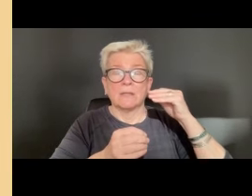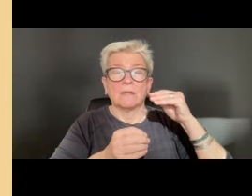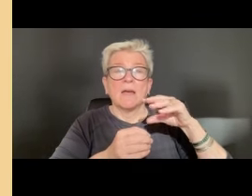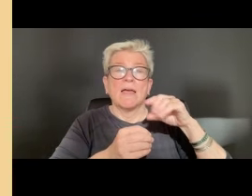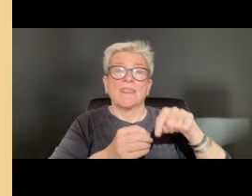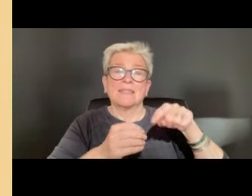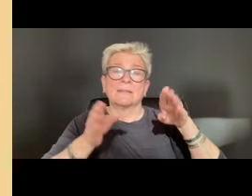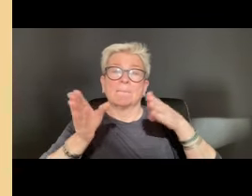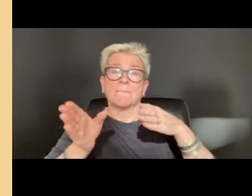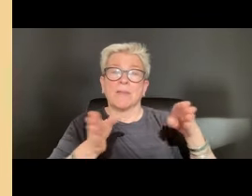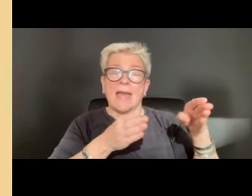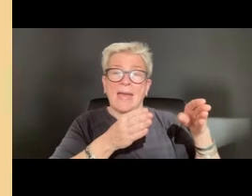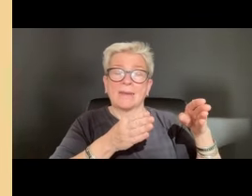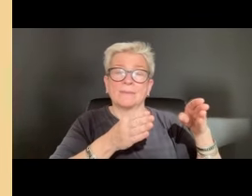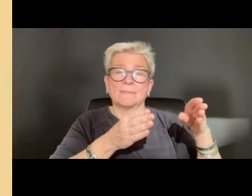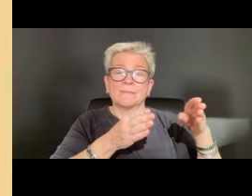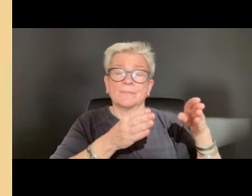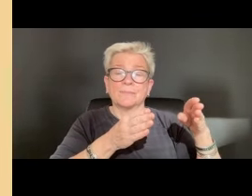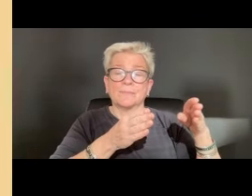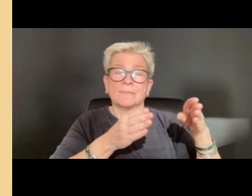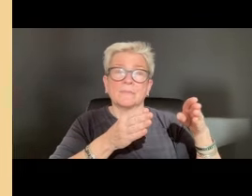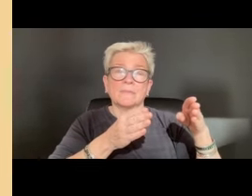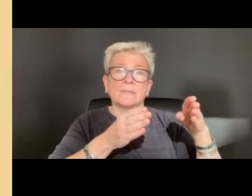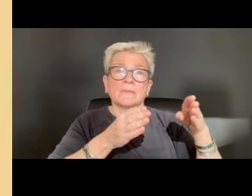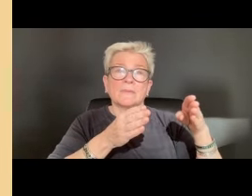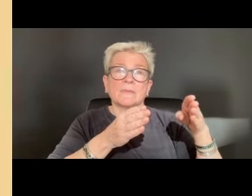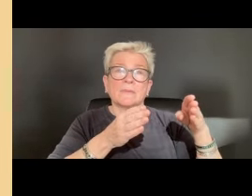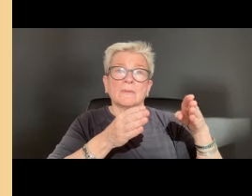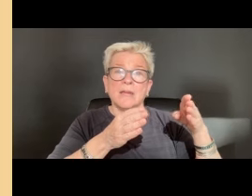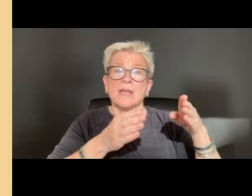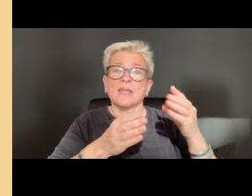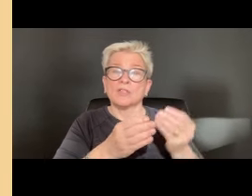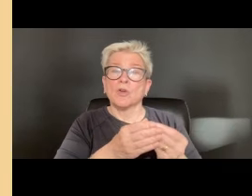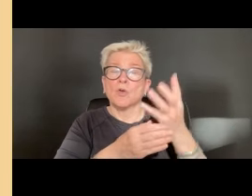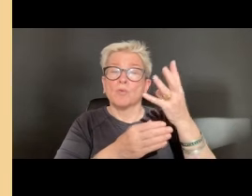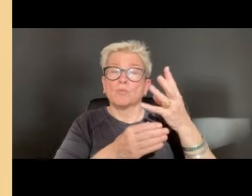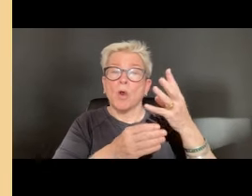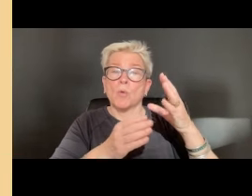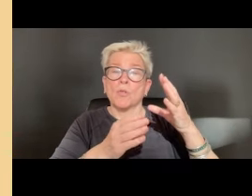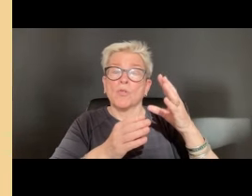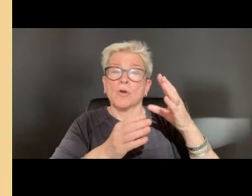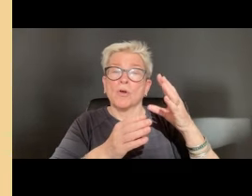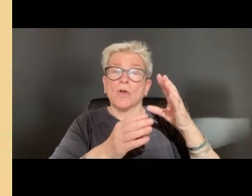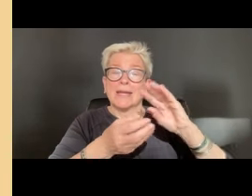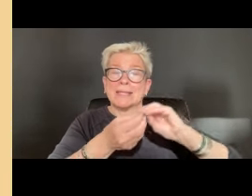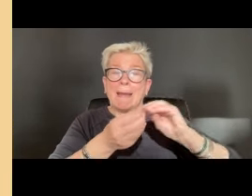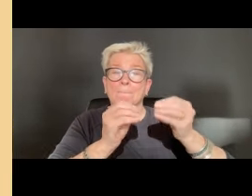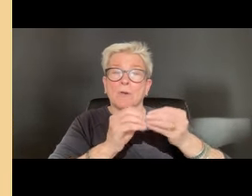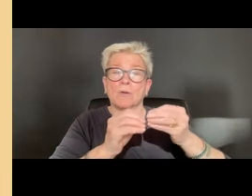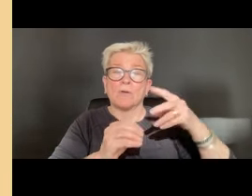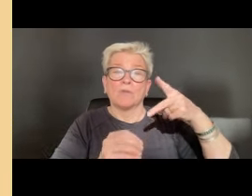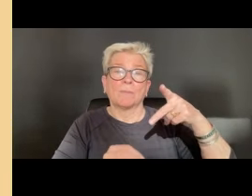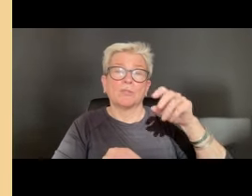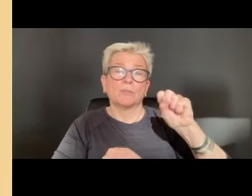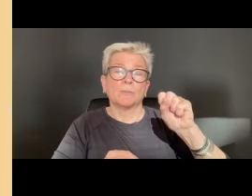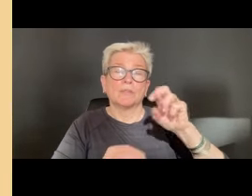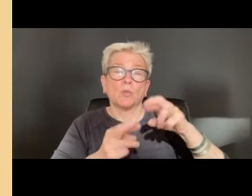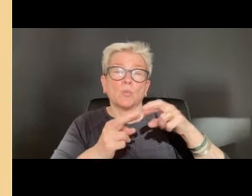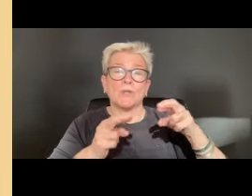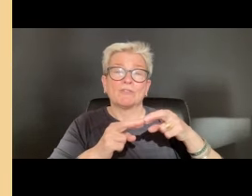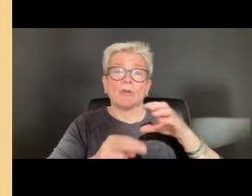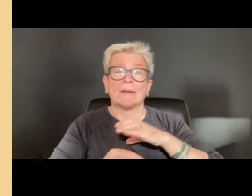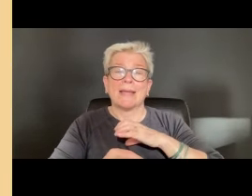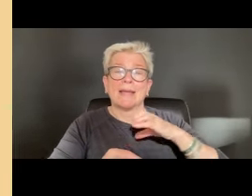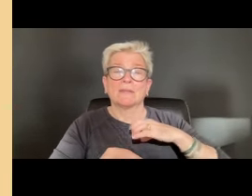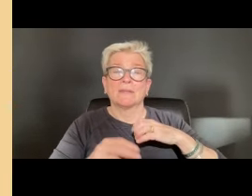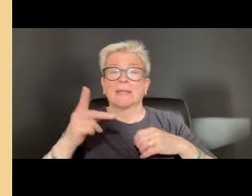This plan is based on a growth target that was given us by Puget Sound Regional Council and the King County